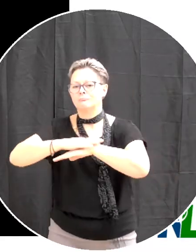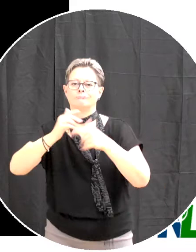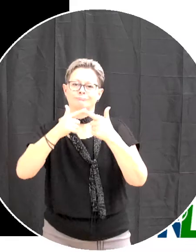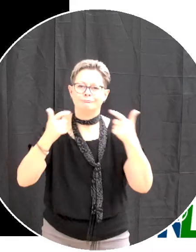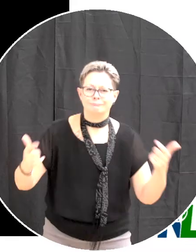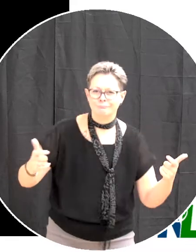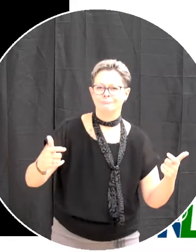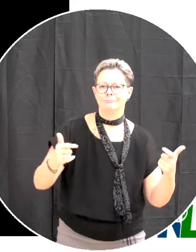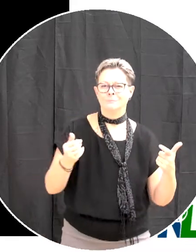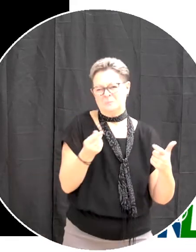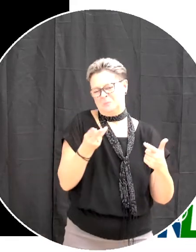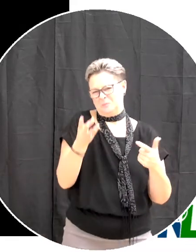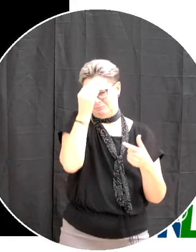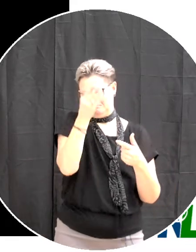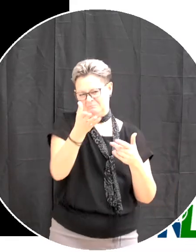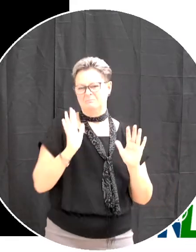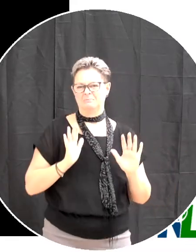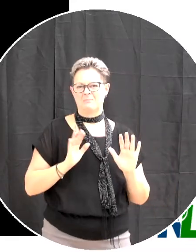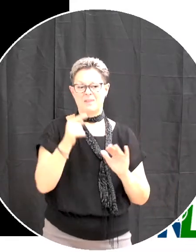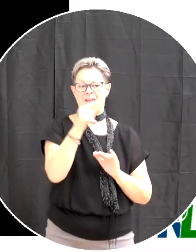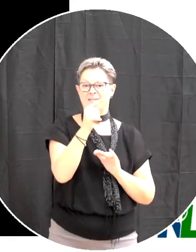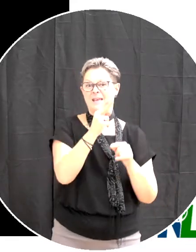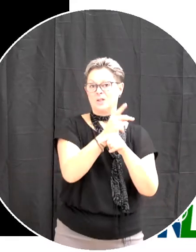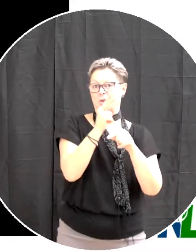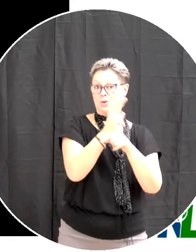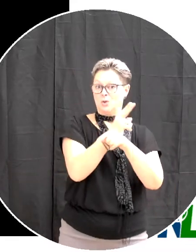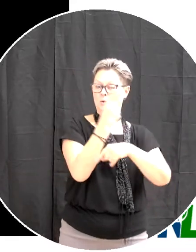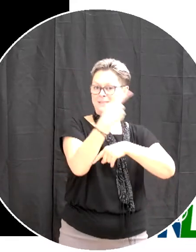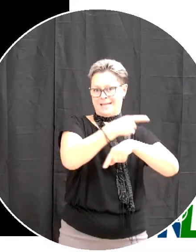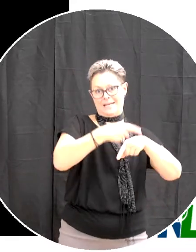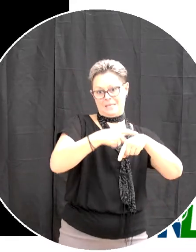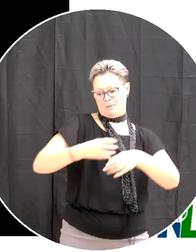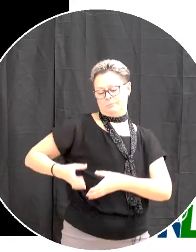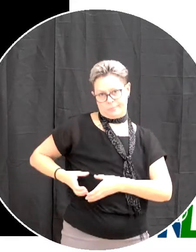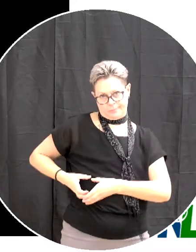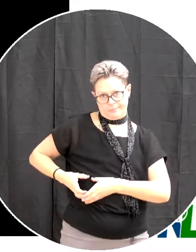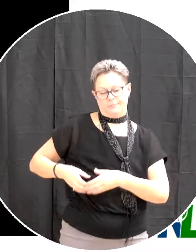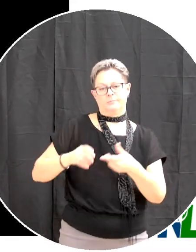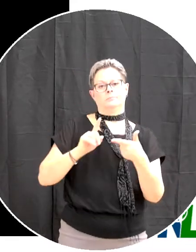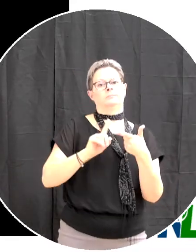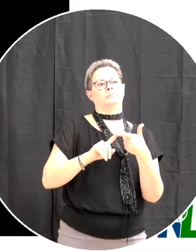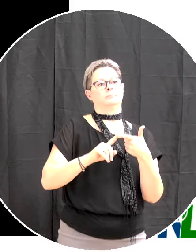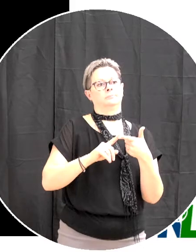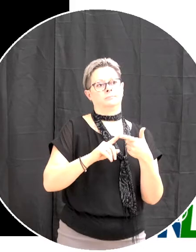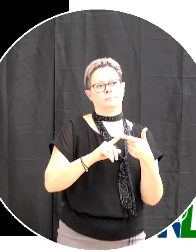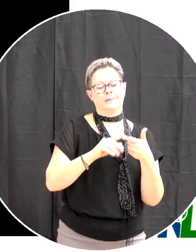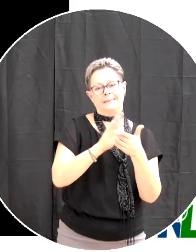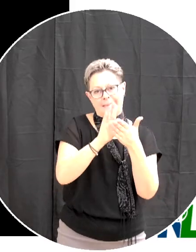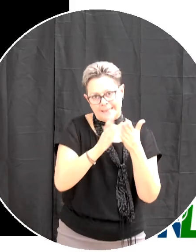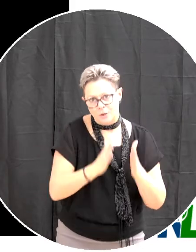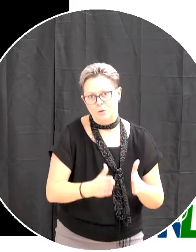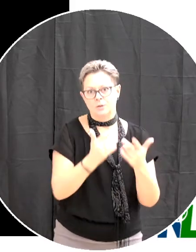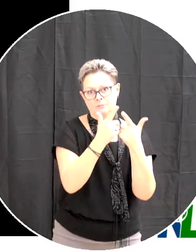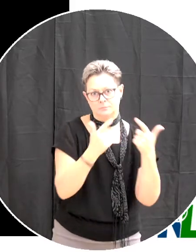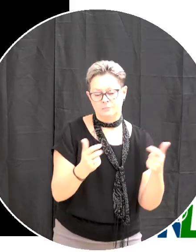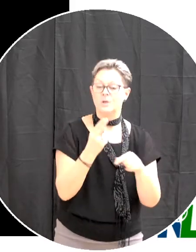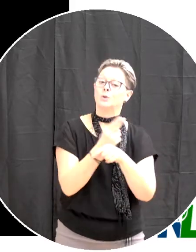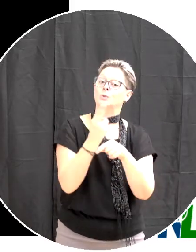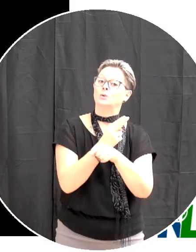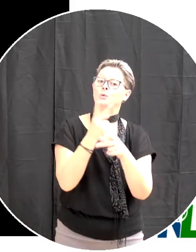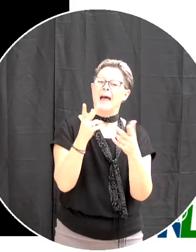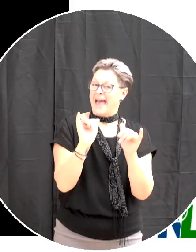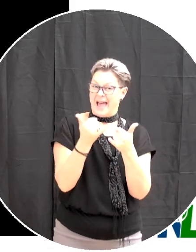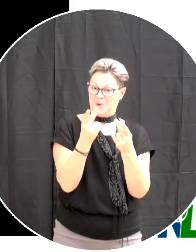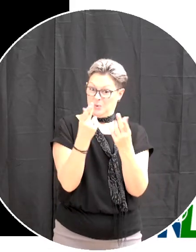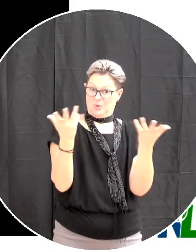a few. This ratio is used in the daytime by maintenance staff as well as by our evening custodians and cleaners who use a 2-step process on